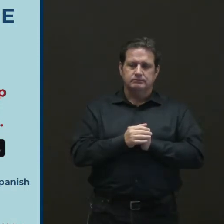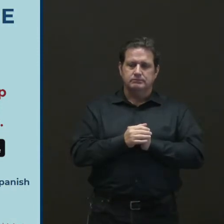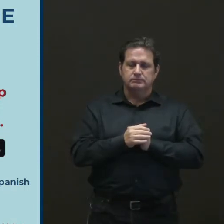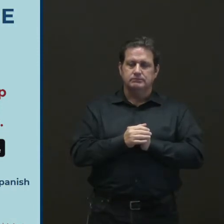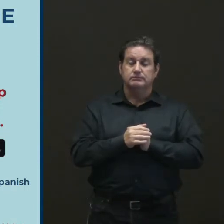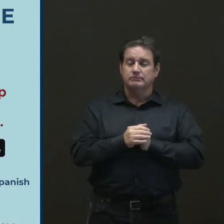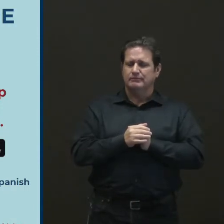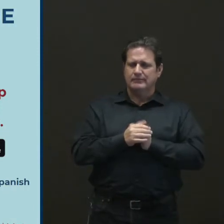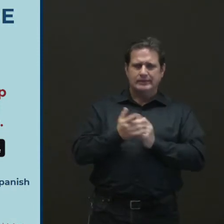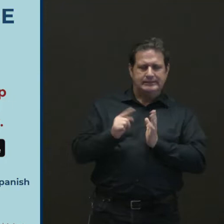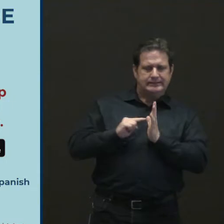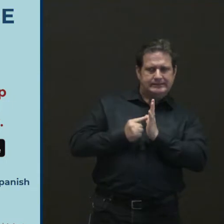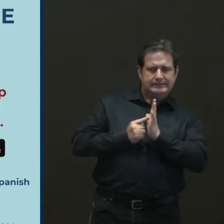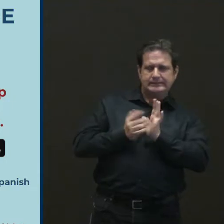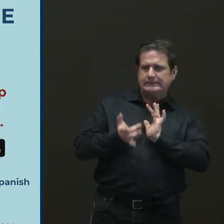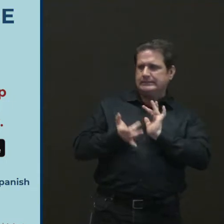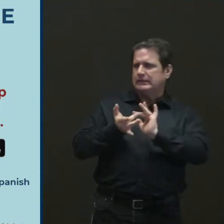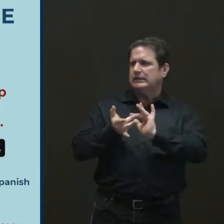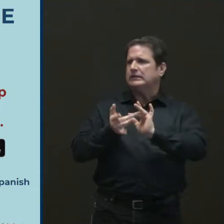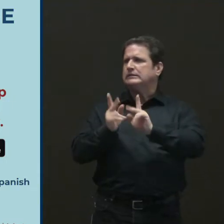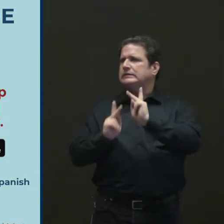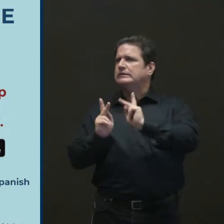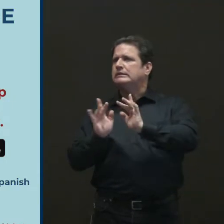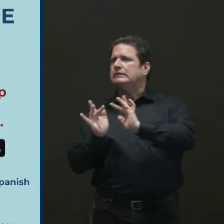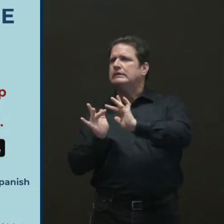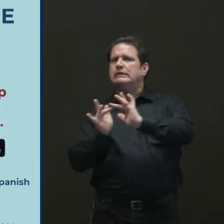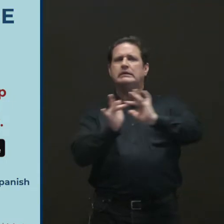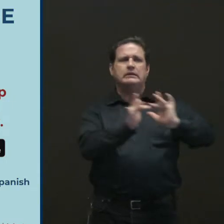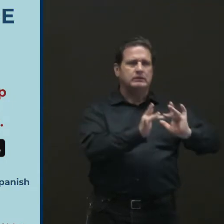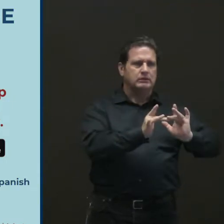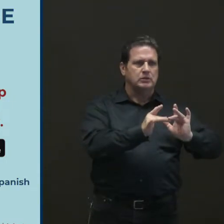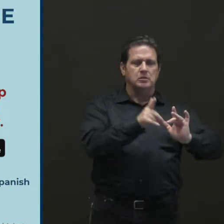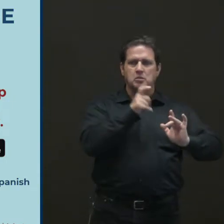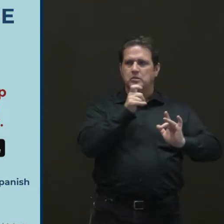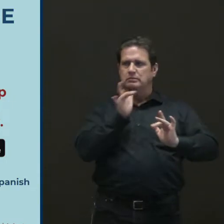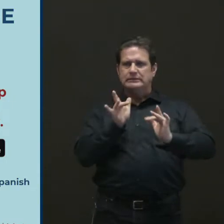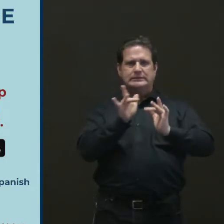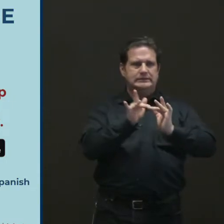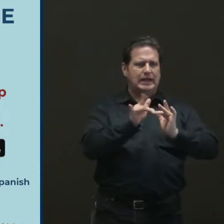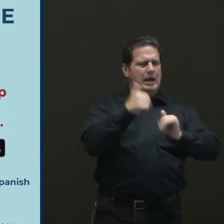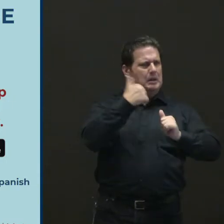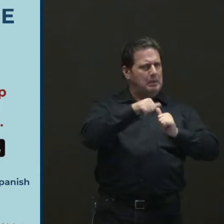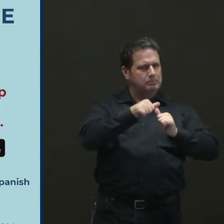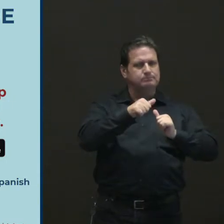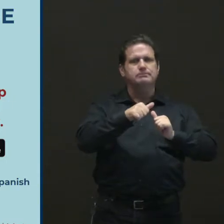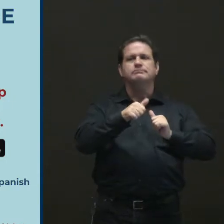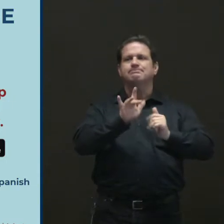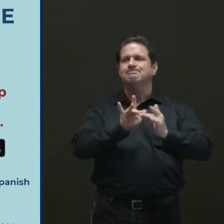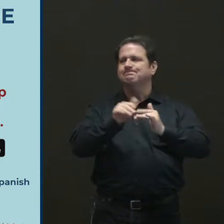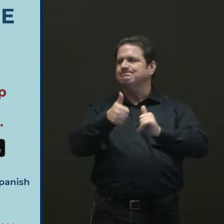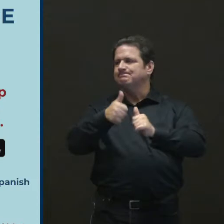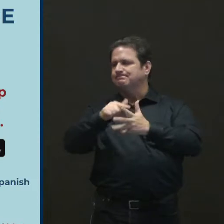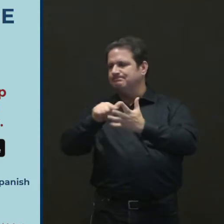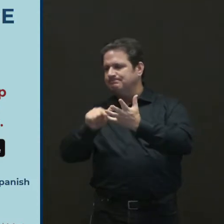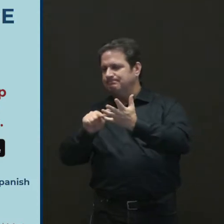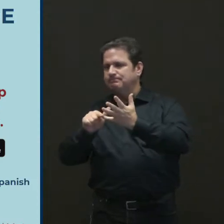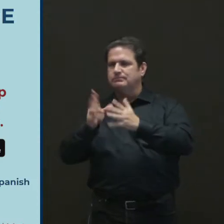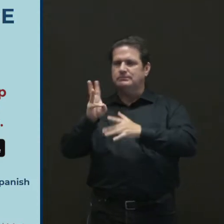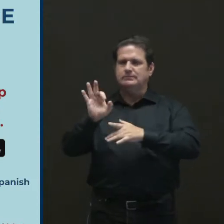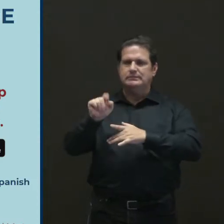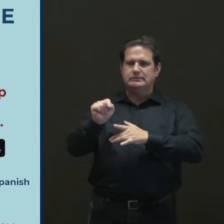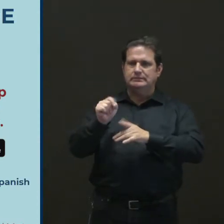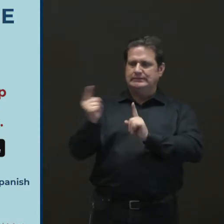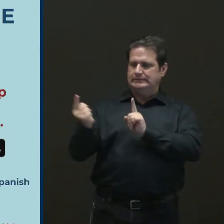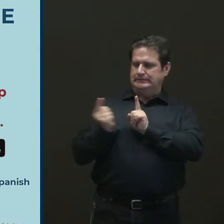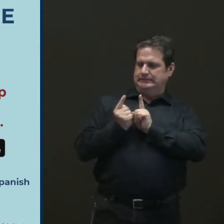and then got in touch with others who who that person remembered that they came in contact with within 6 feet over